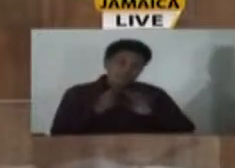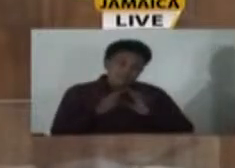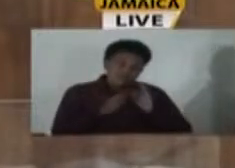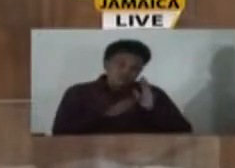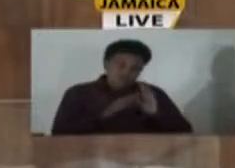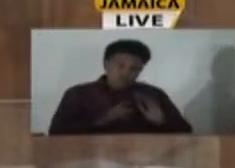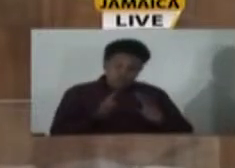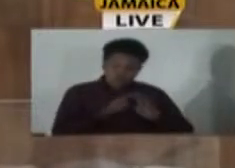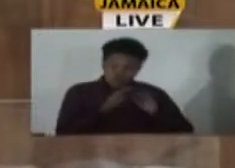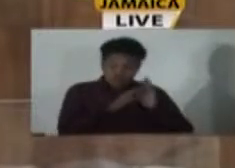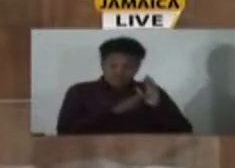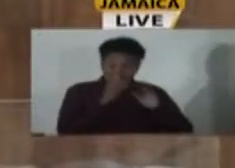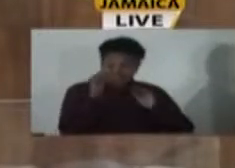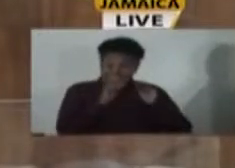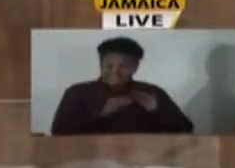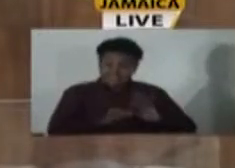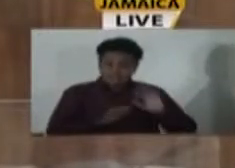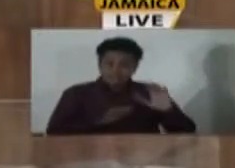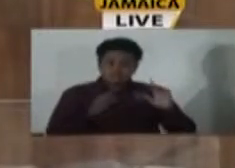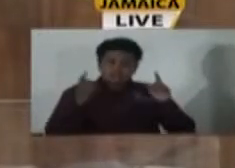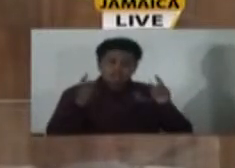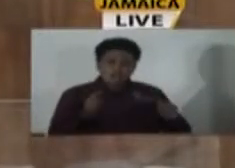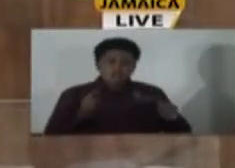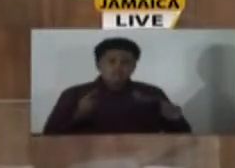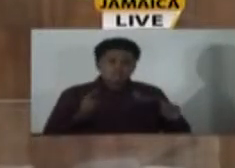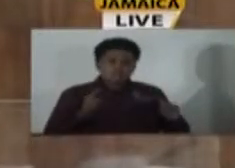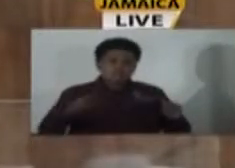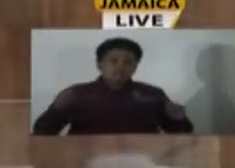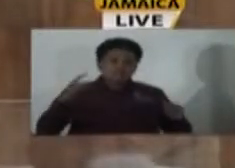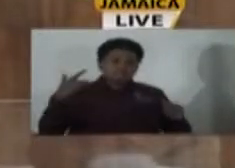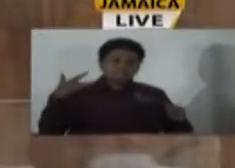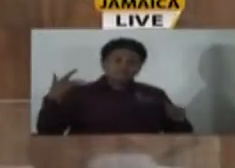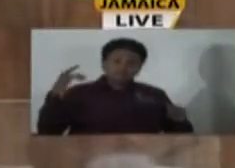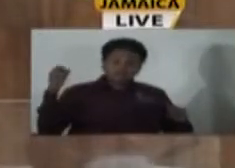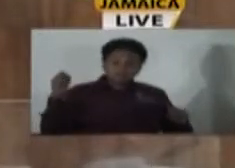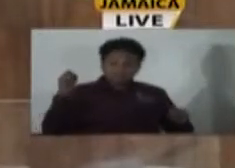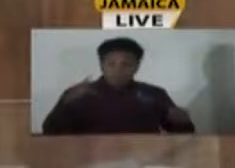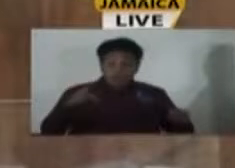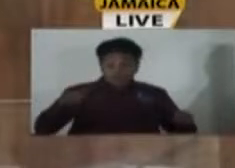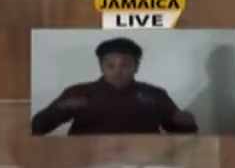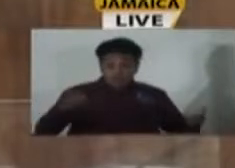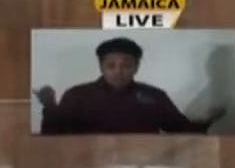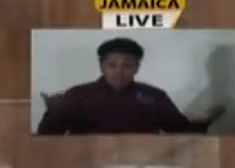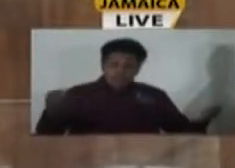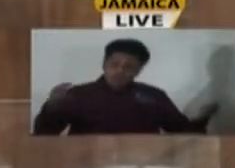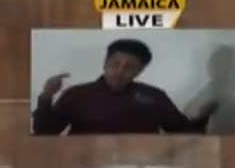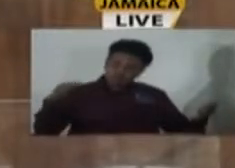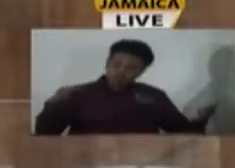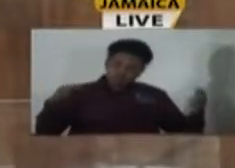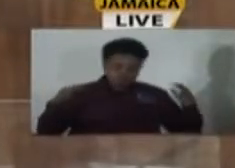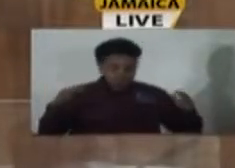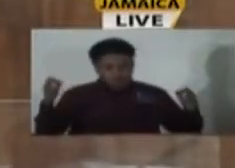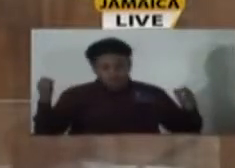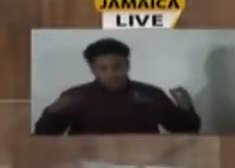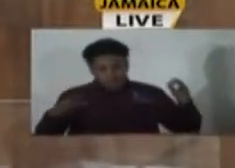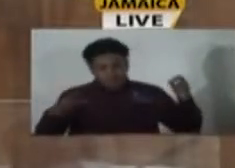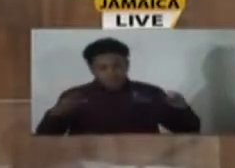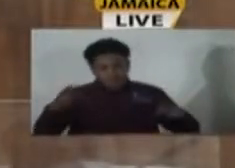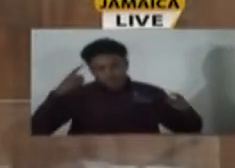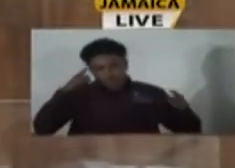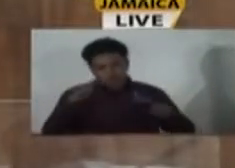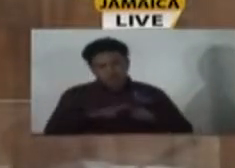where regulations are being made, they are typically brought back to the House to be approved by a